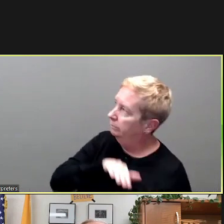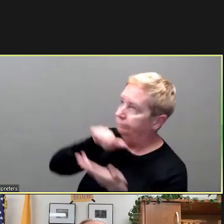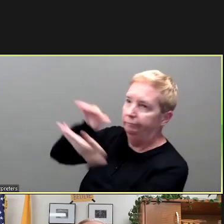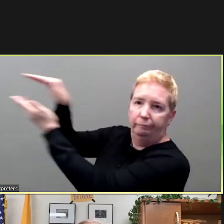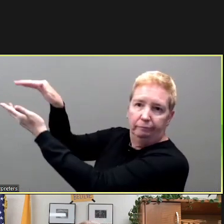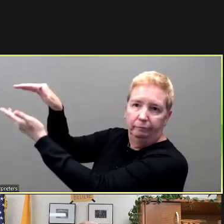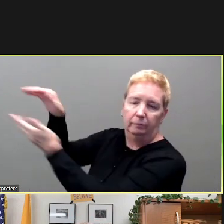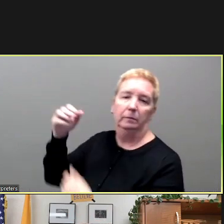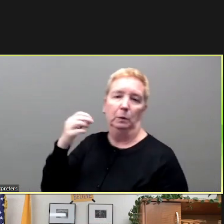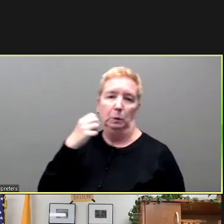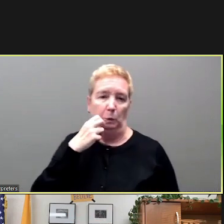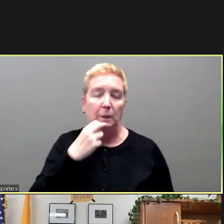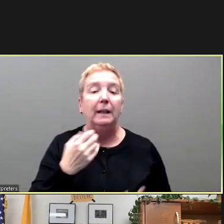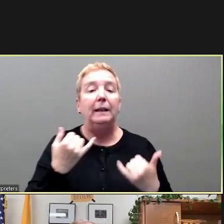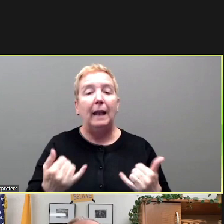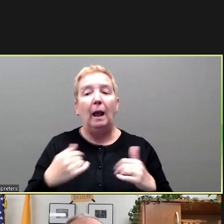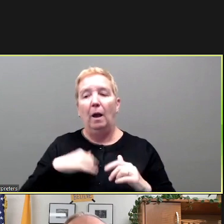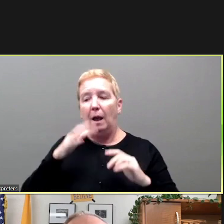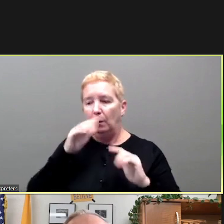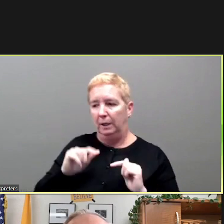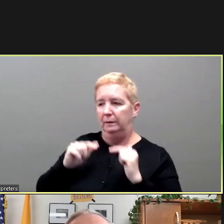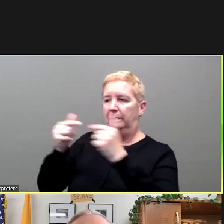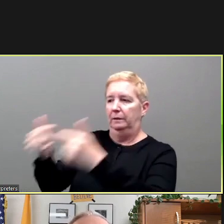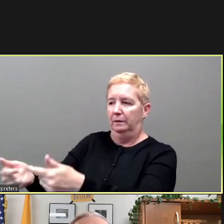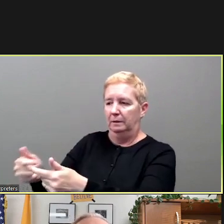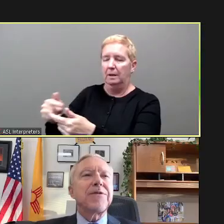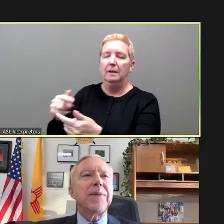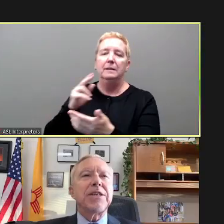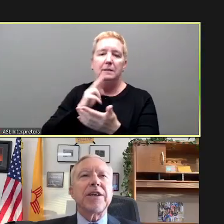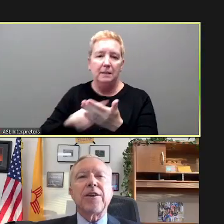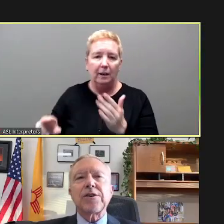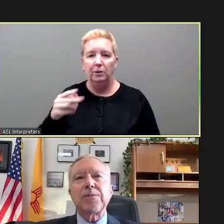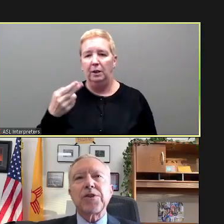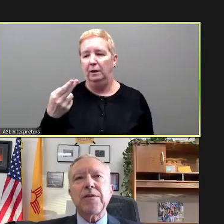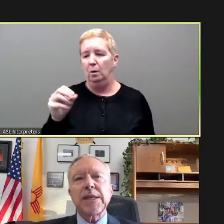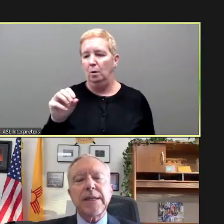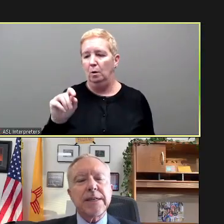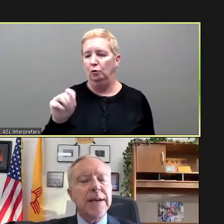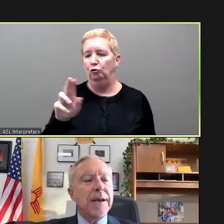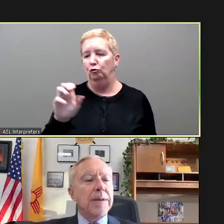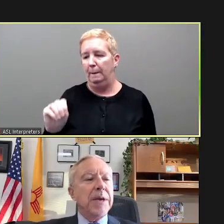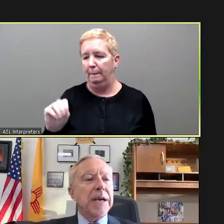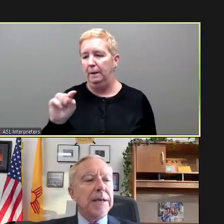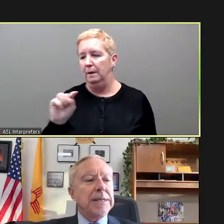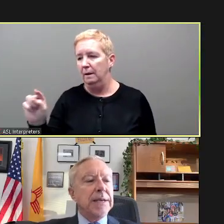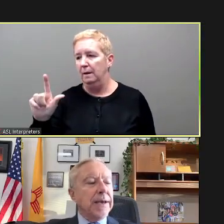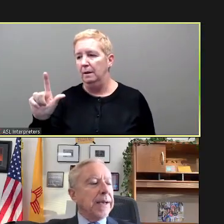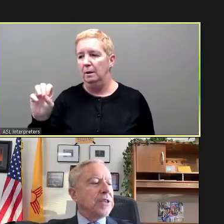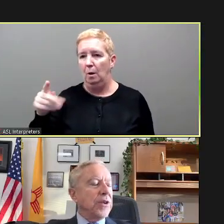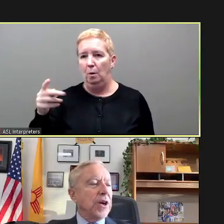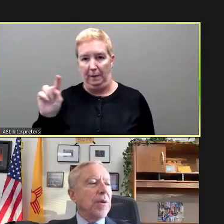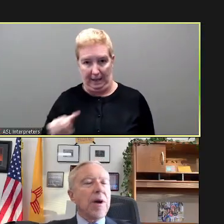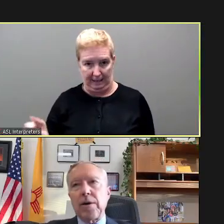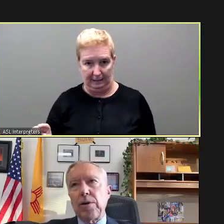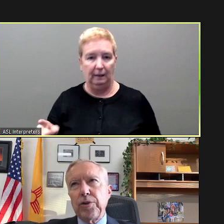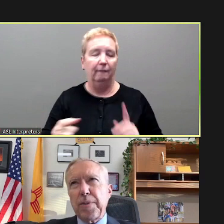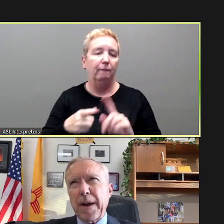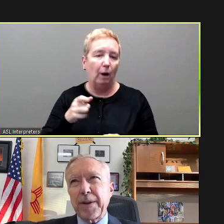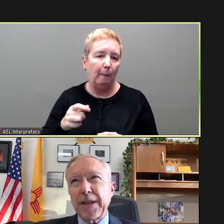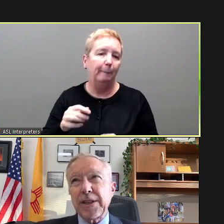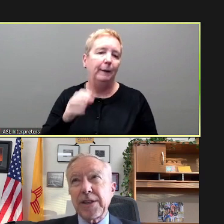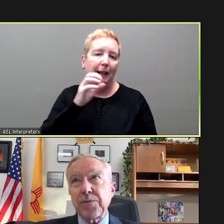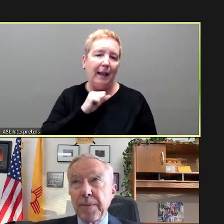And now I'm going to turn it over to Secretary Hotram Lopez from Aging and Long-Term Services, because as you know, our